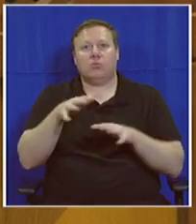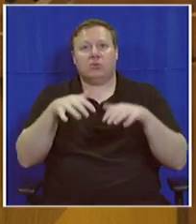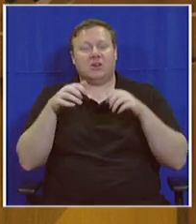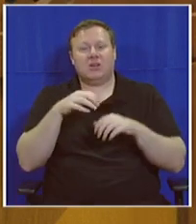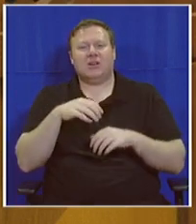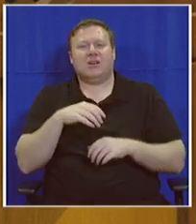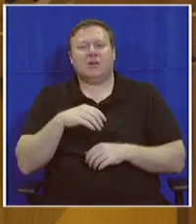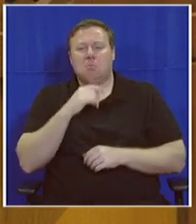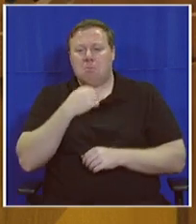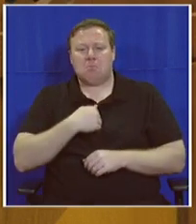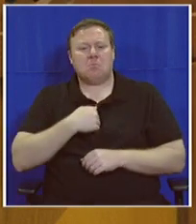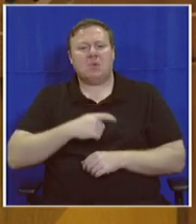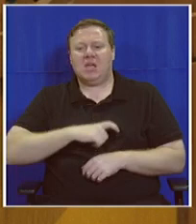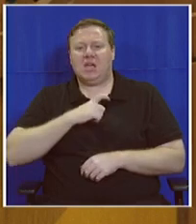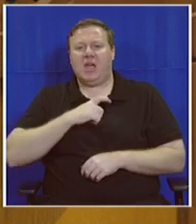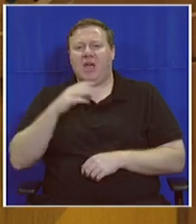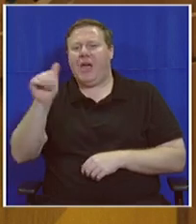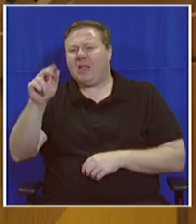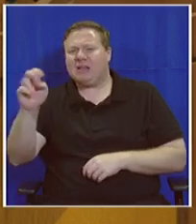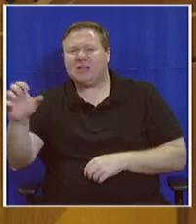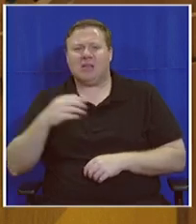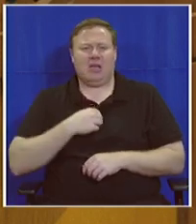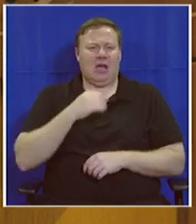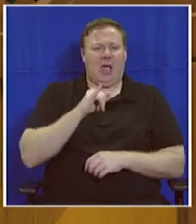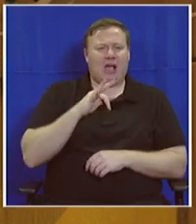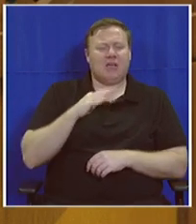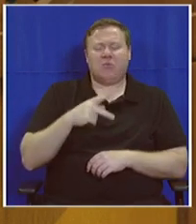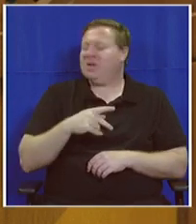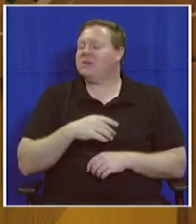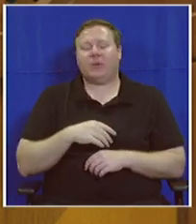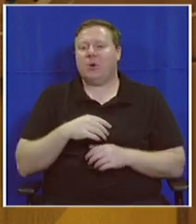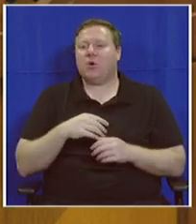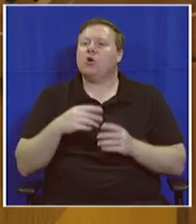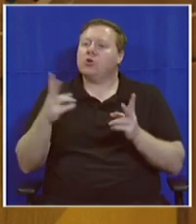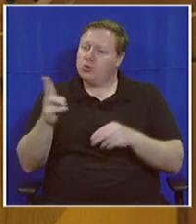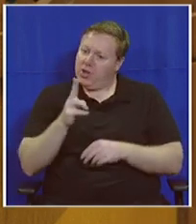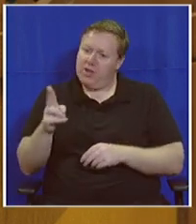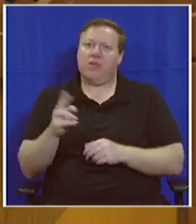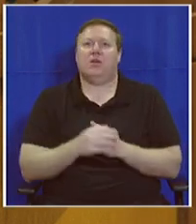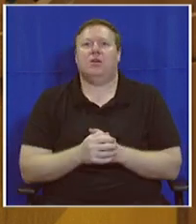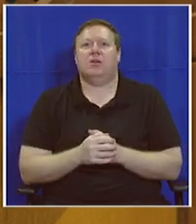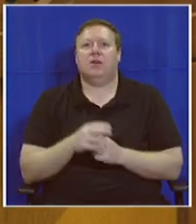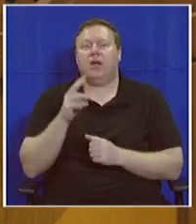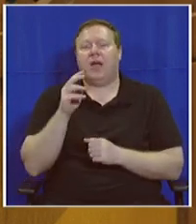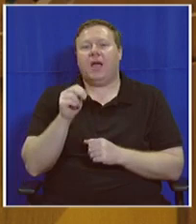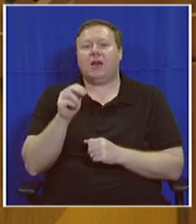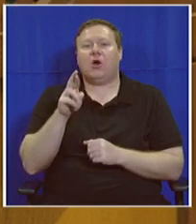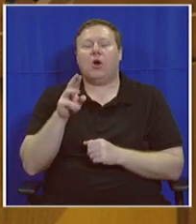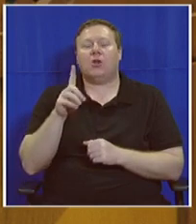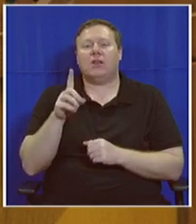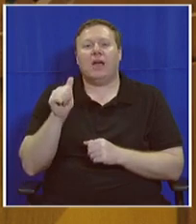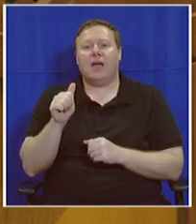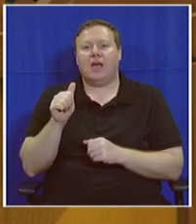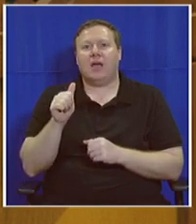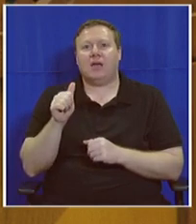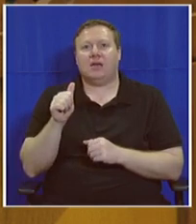ANC and I served in the IFP. We served together on the board of the NYDA. BV,